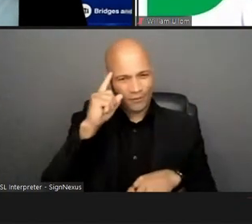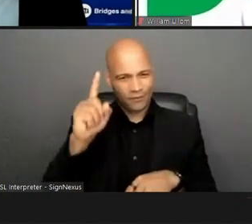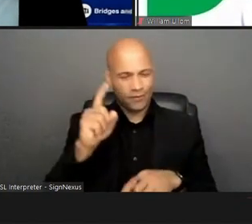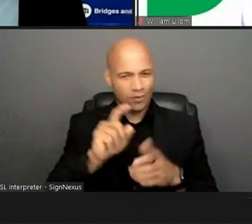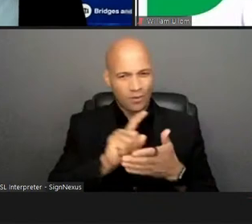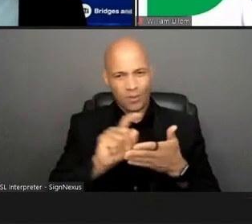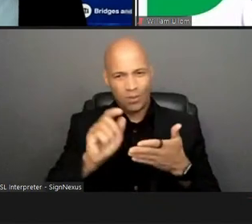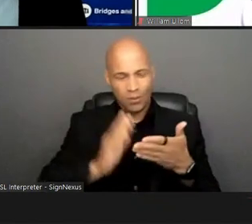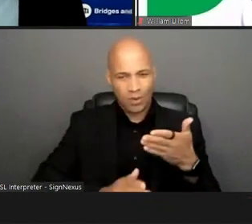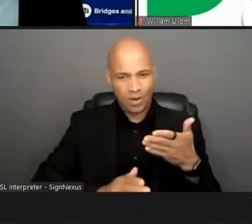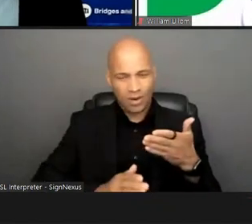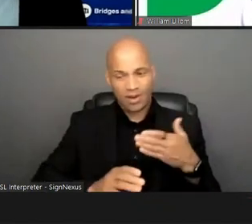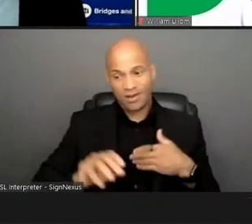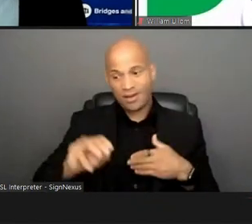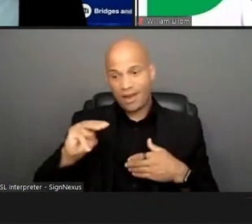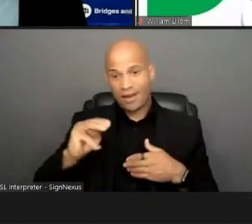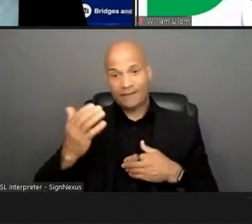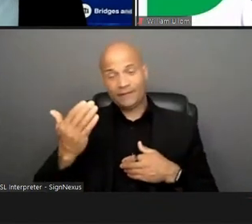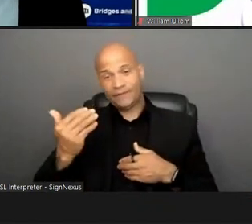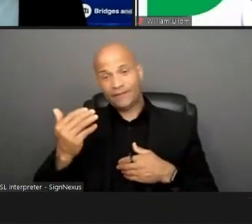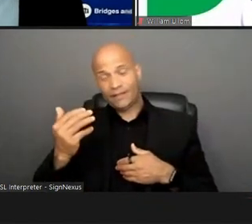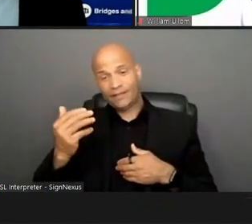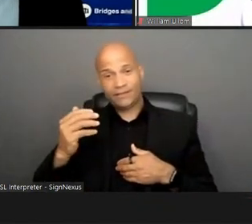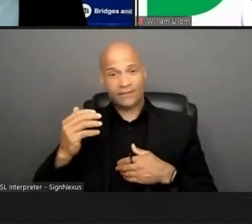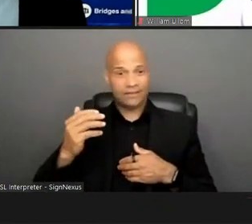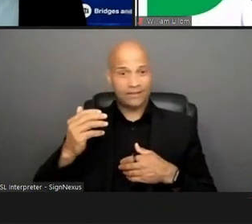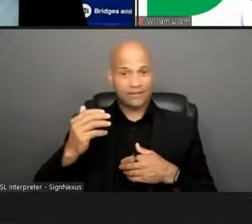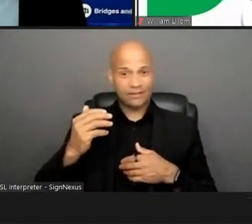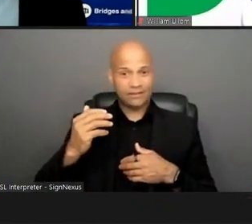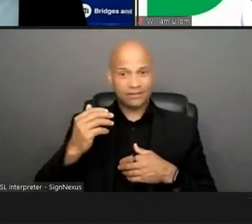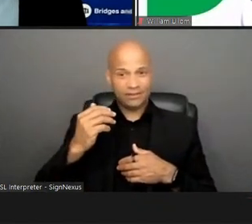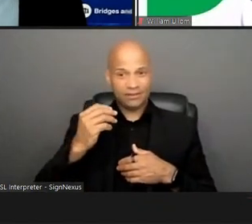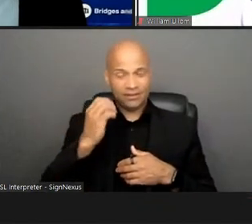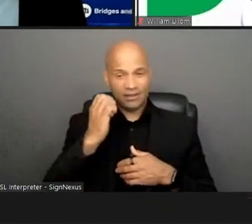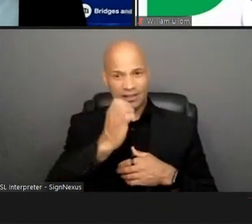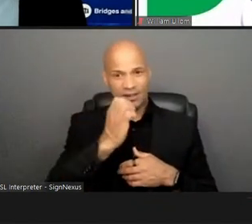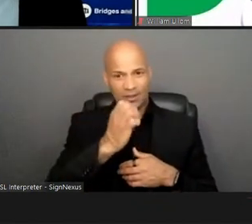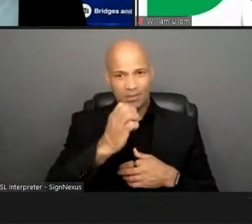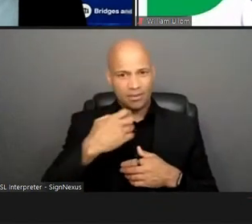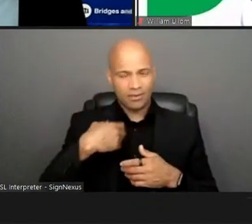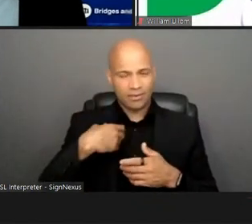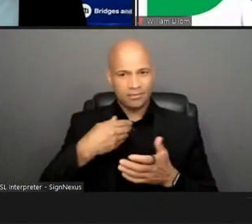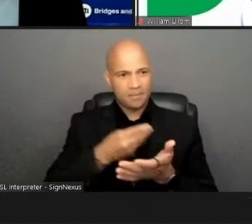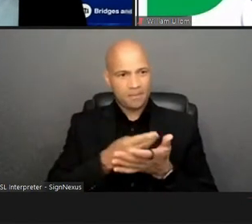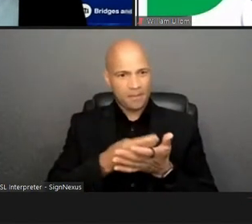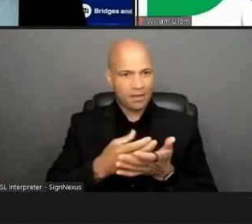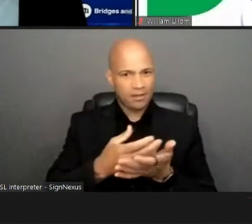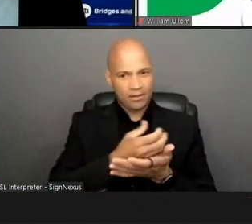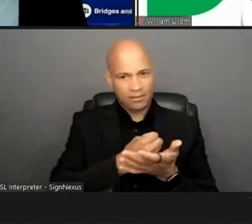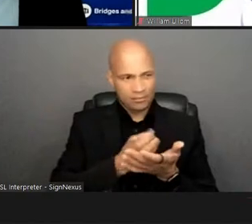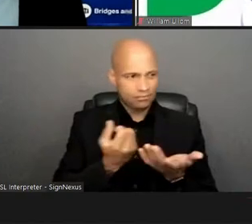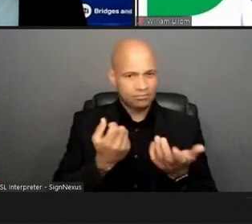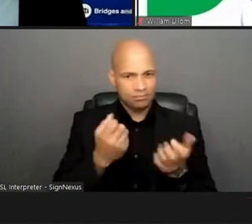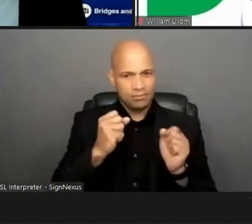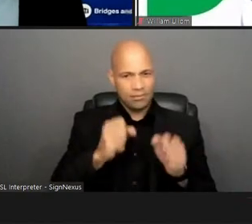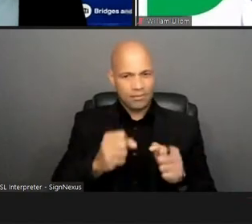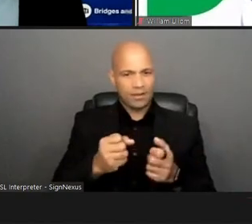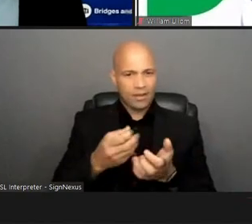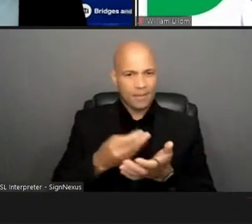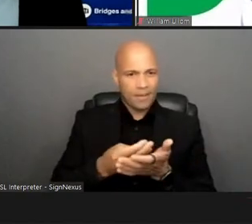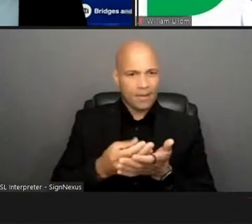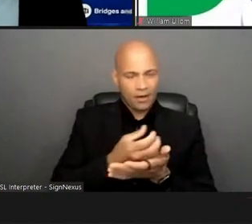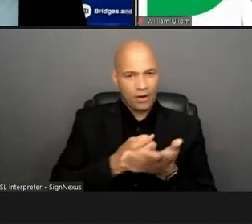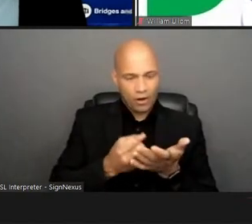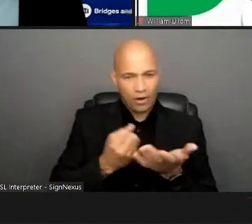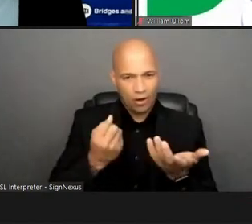M15 select not one MTA employee collected a Fair perhaps actually collecting fares on select buses would create Revenue that the MTA suggest really needs they